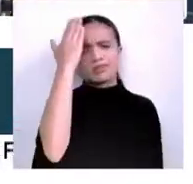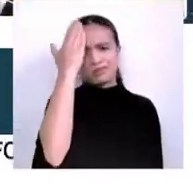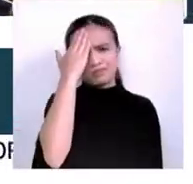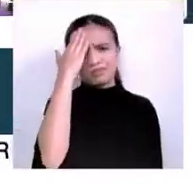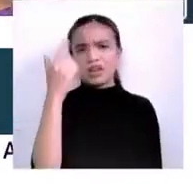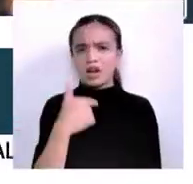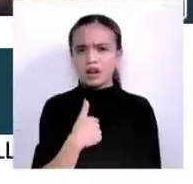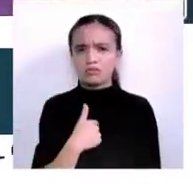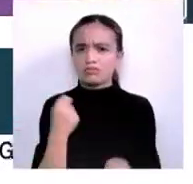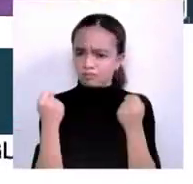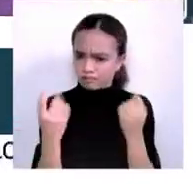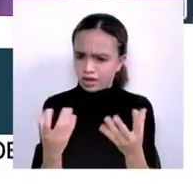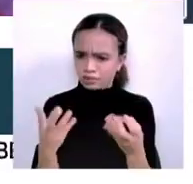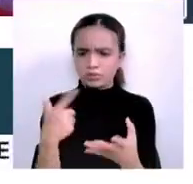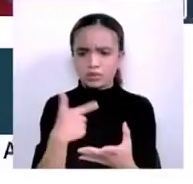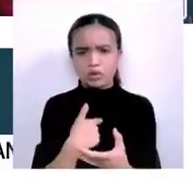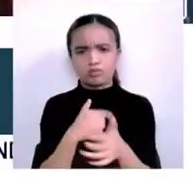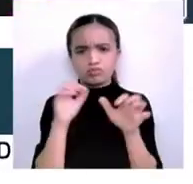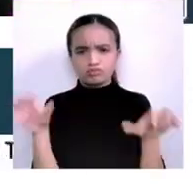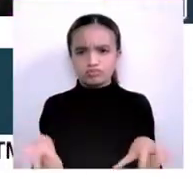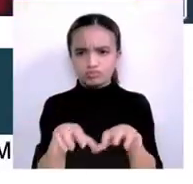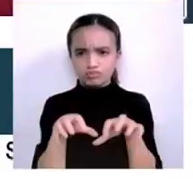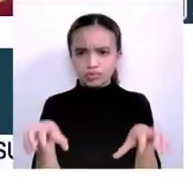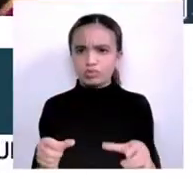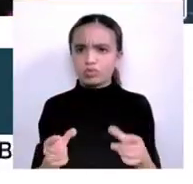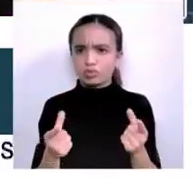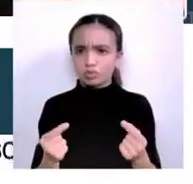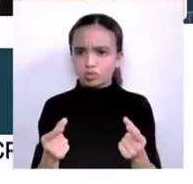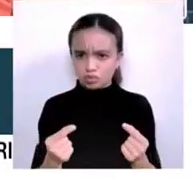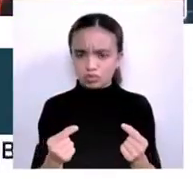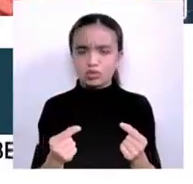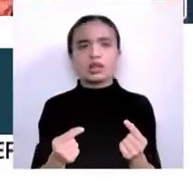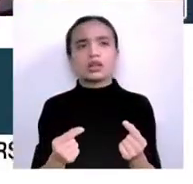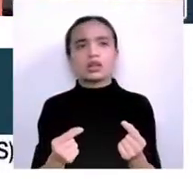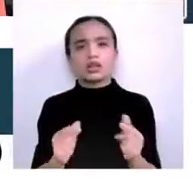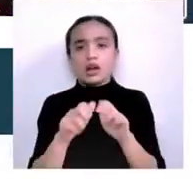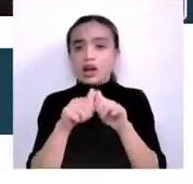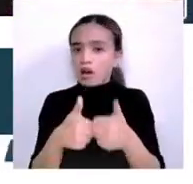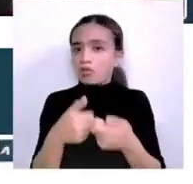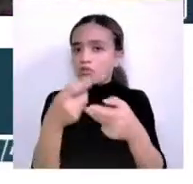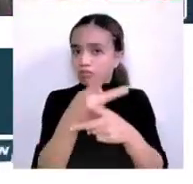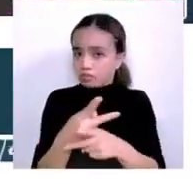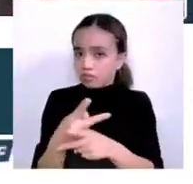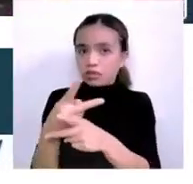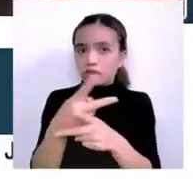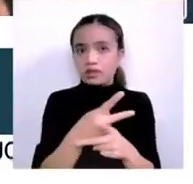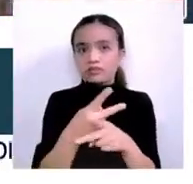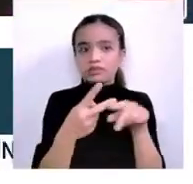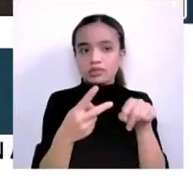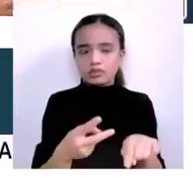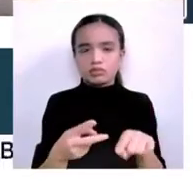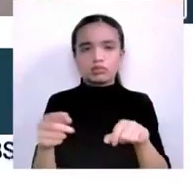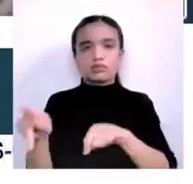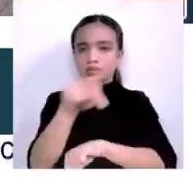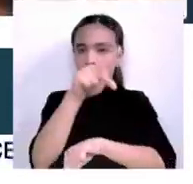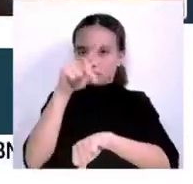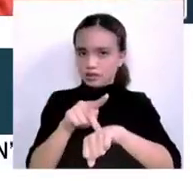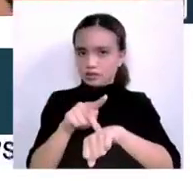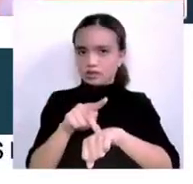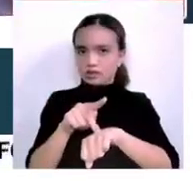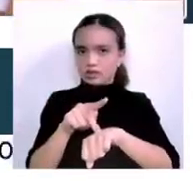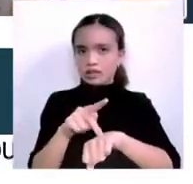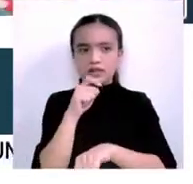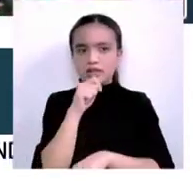more for protecting the sovereignty of the Philippines than most of these